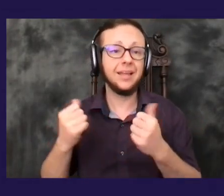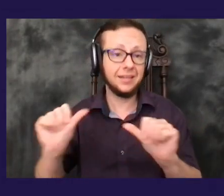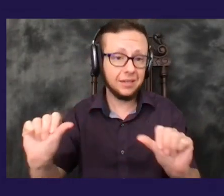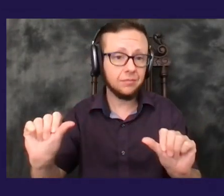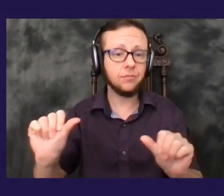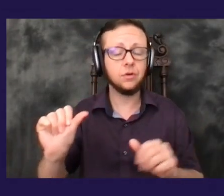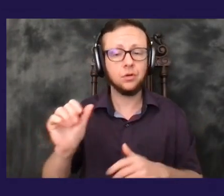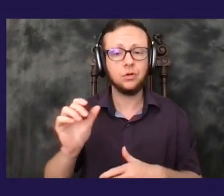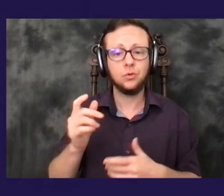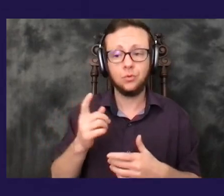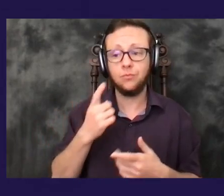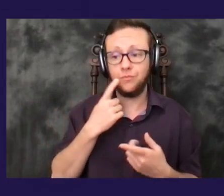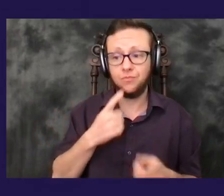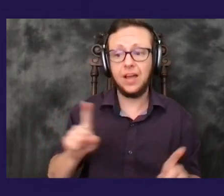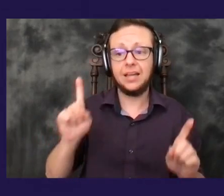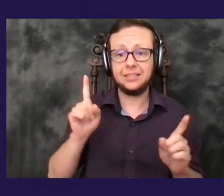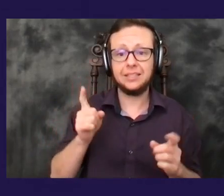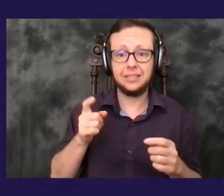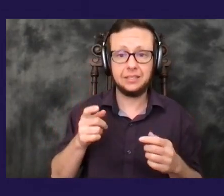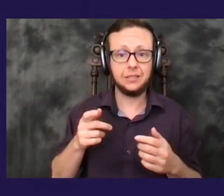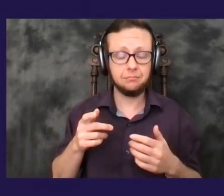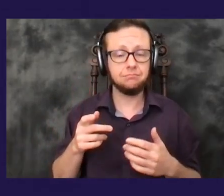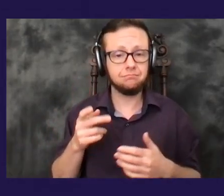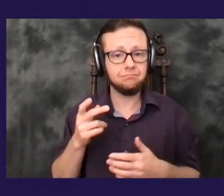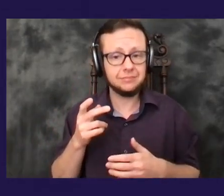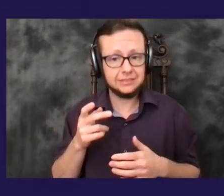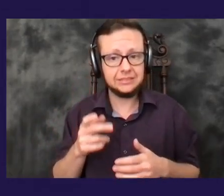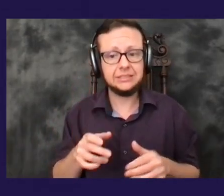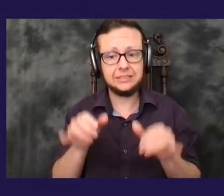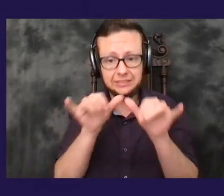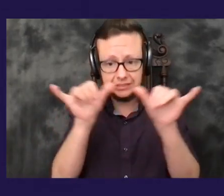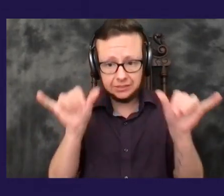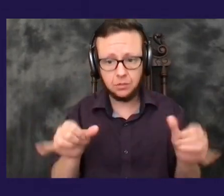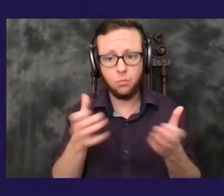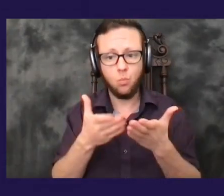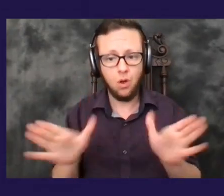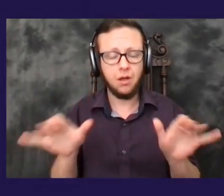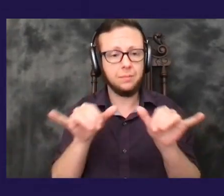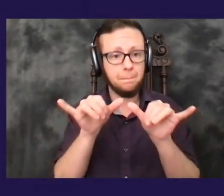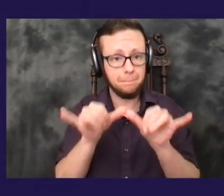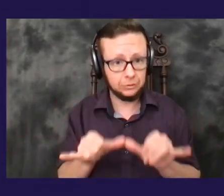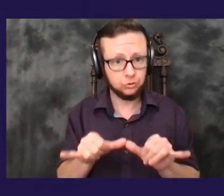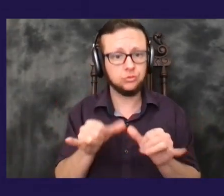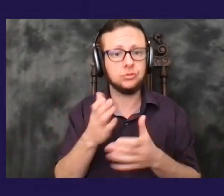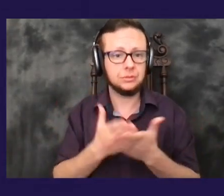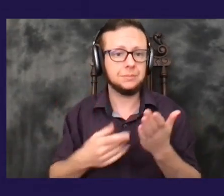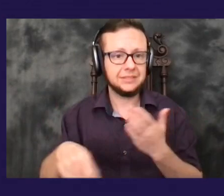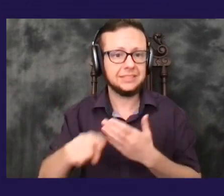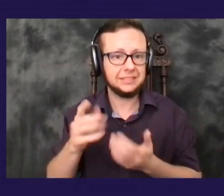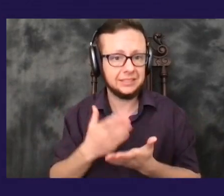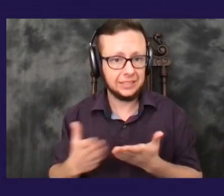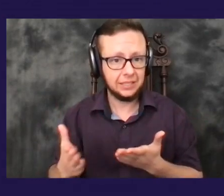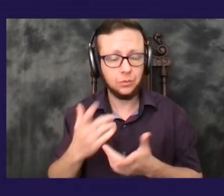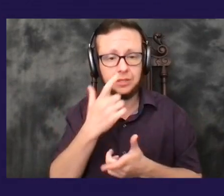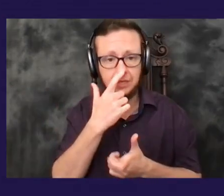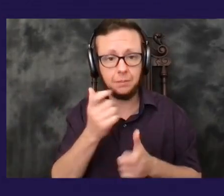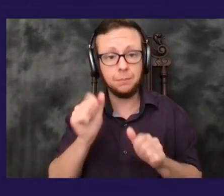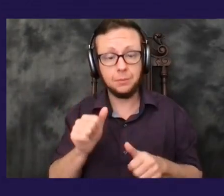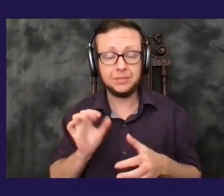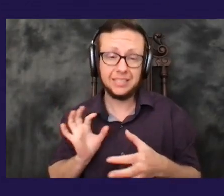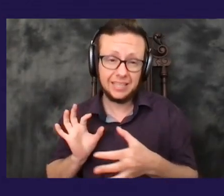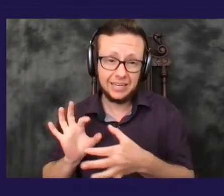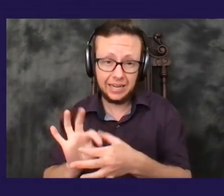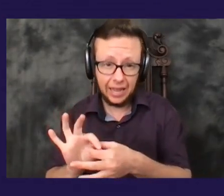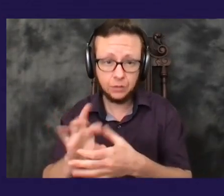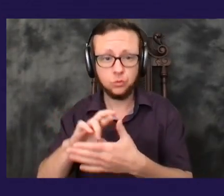allow us to systematically measure some of these things that we're interested in, be able to connect them to the outcomes,